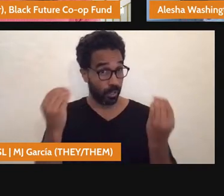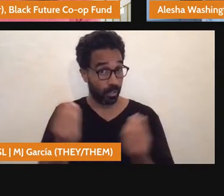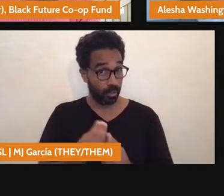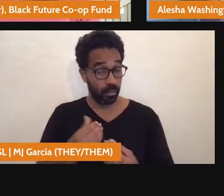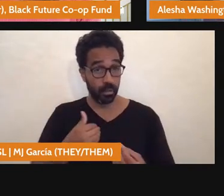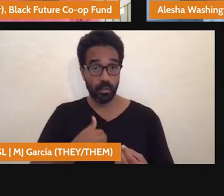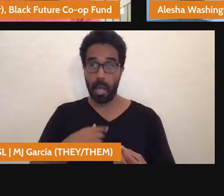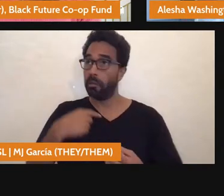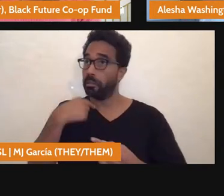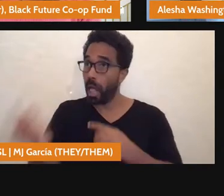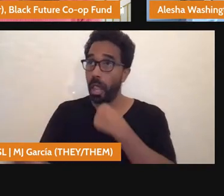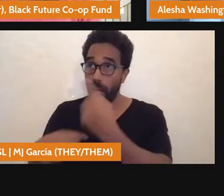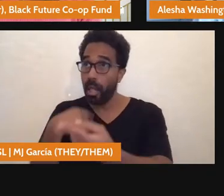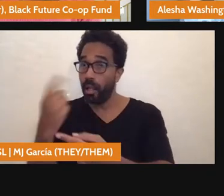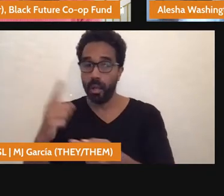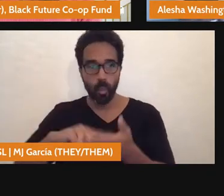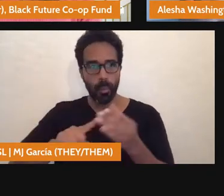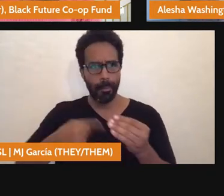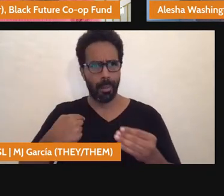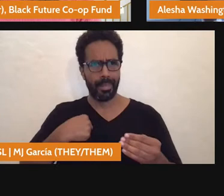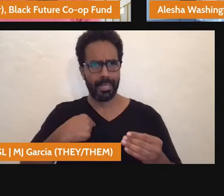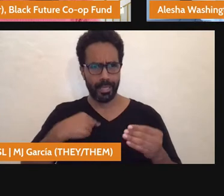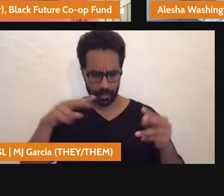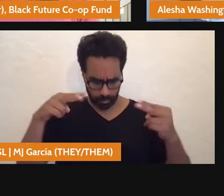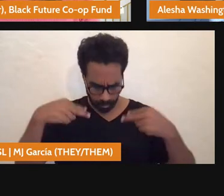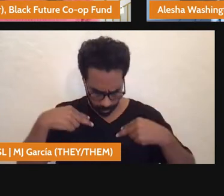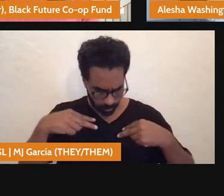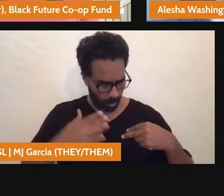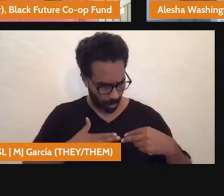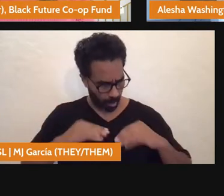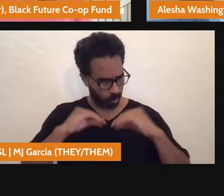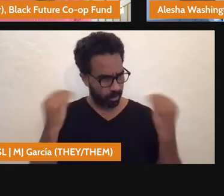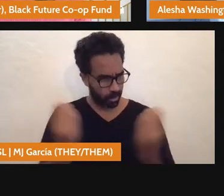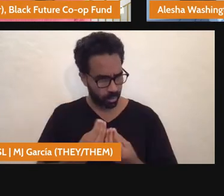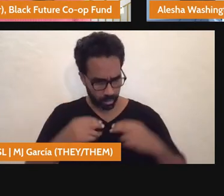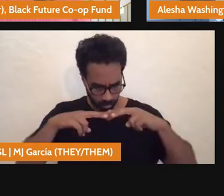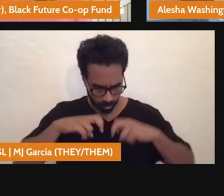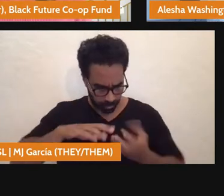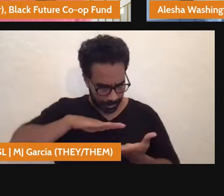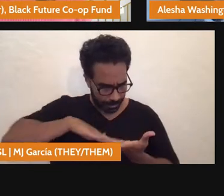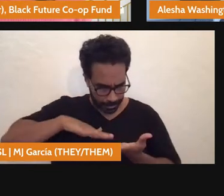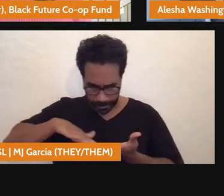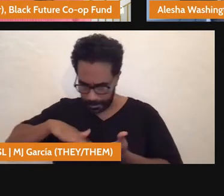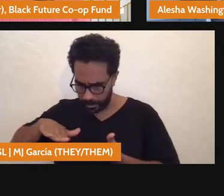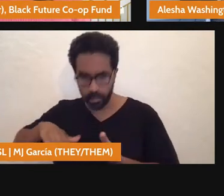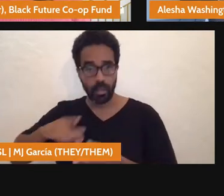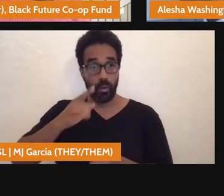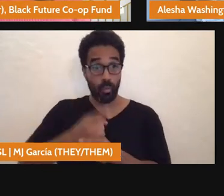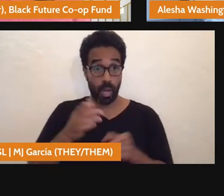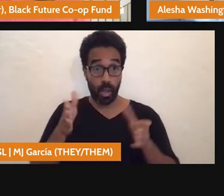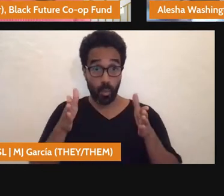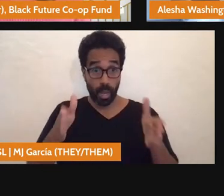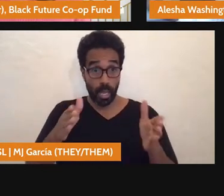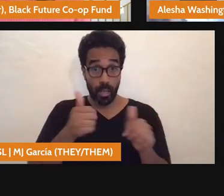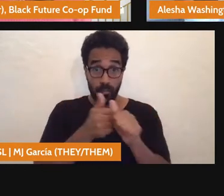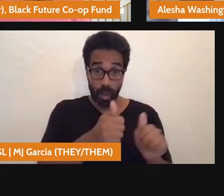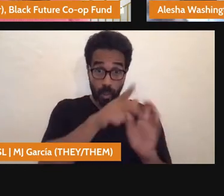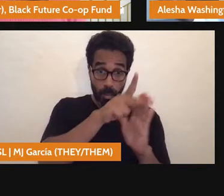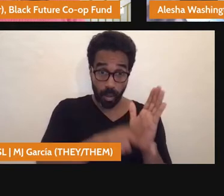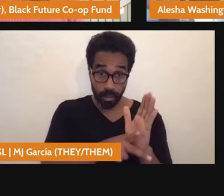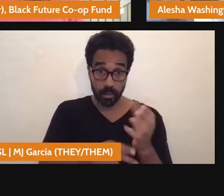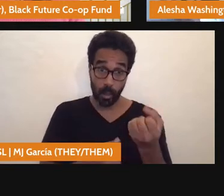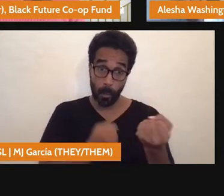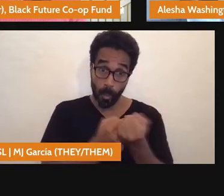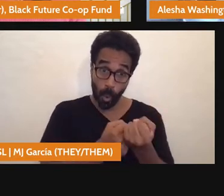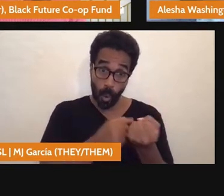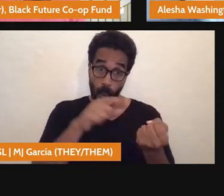staff, or folks from the LGBTQ plus community, right? If we are building policies and systems in a way within our organizations to be supportive of